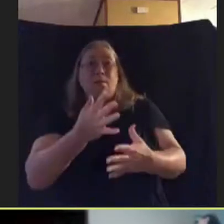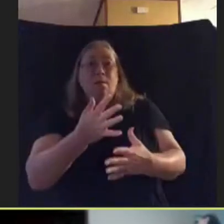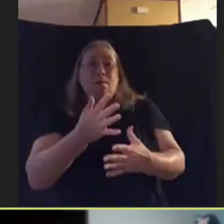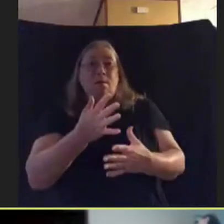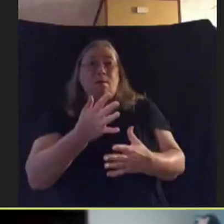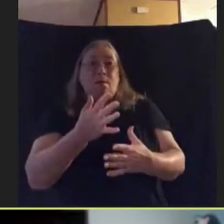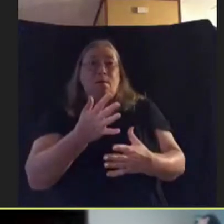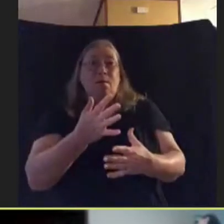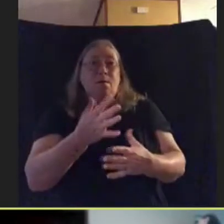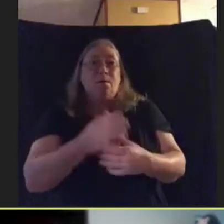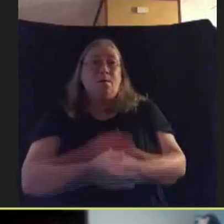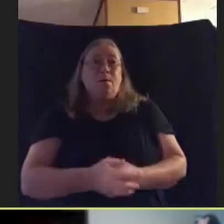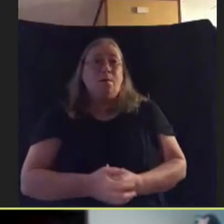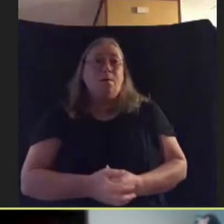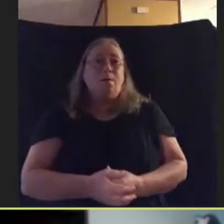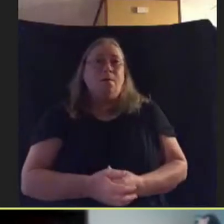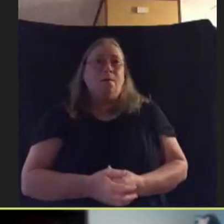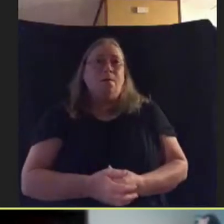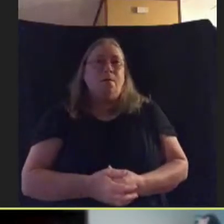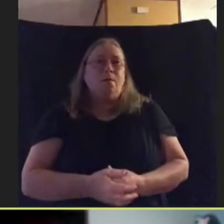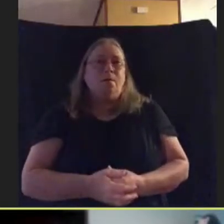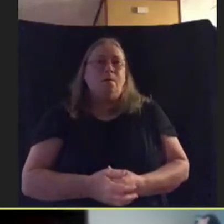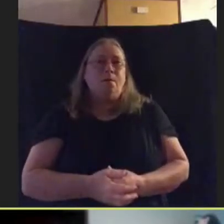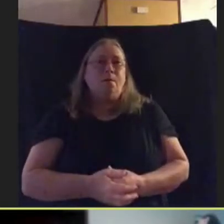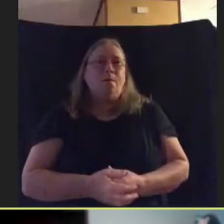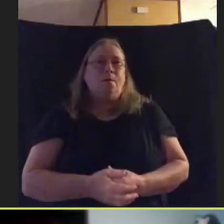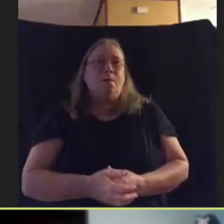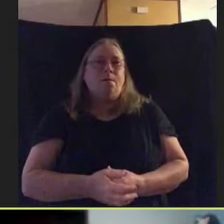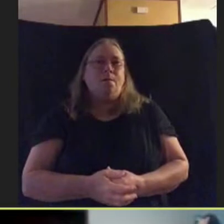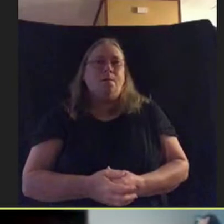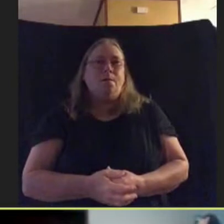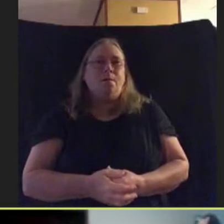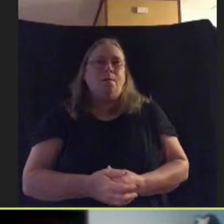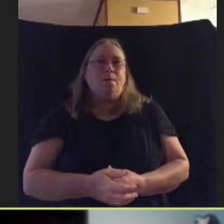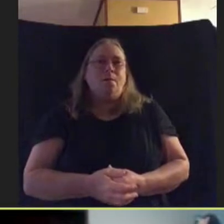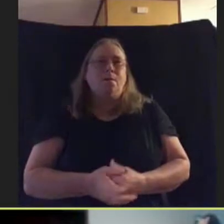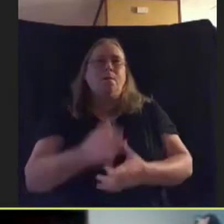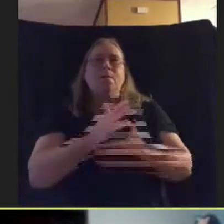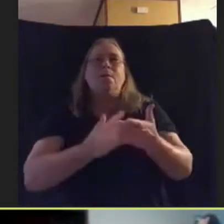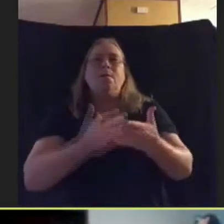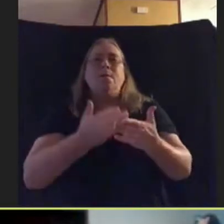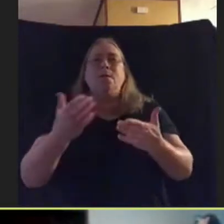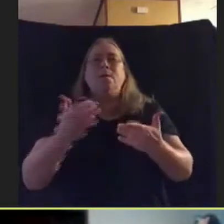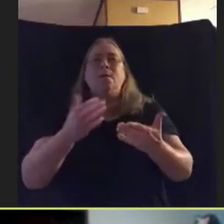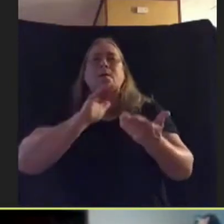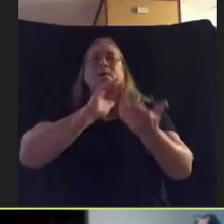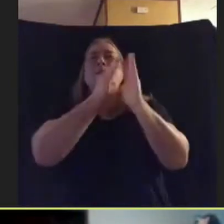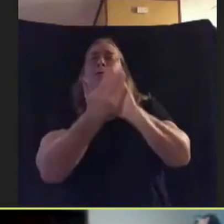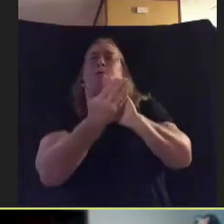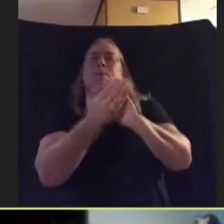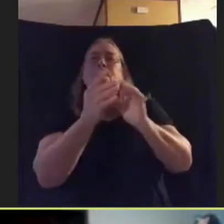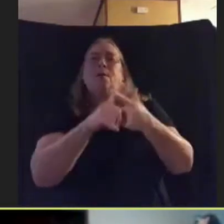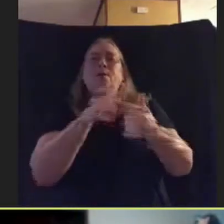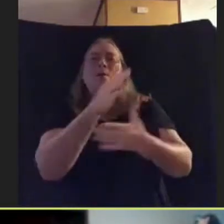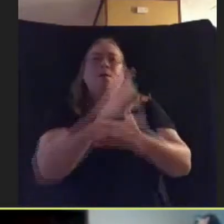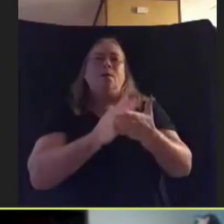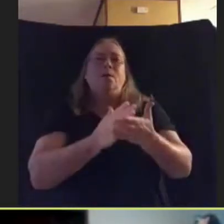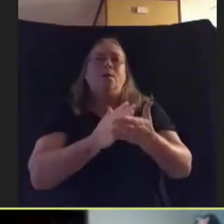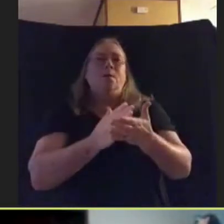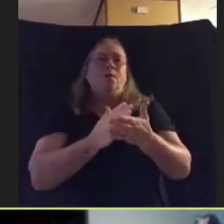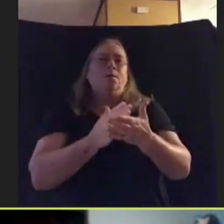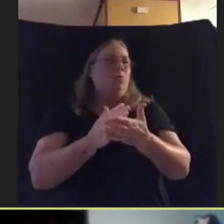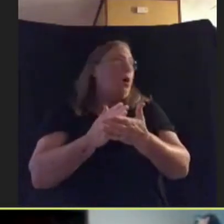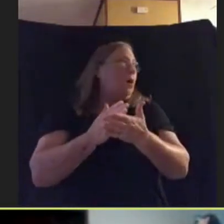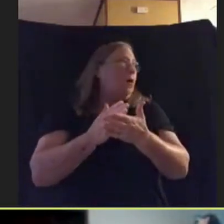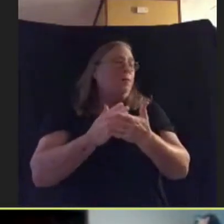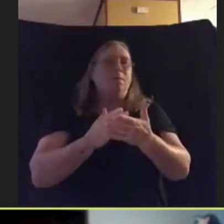we're already out ahead of the curve on releasing things compared to some of the other states on their vaccine data.